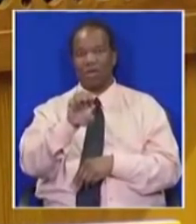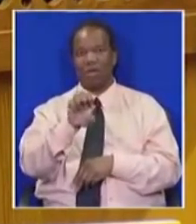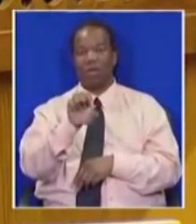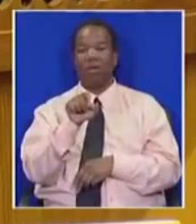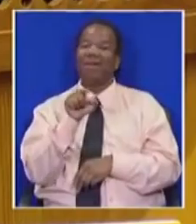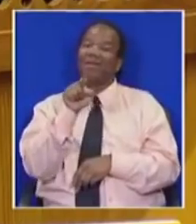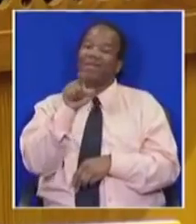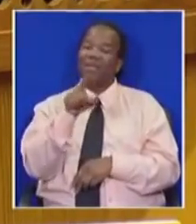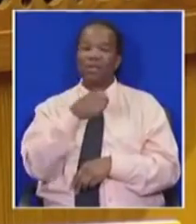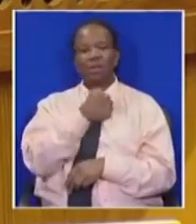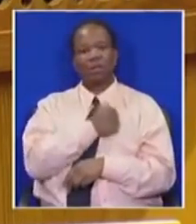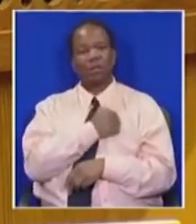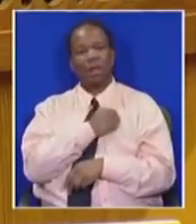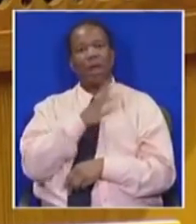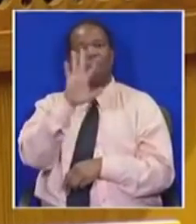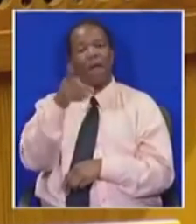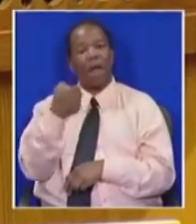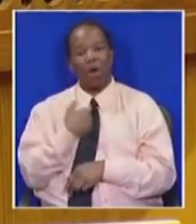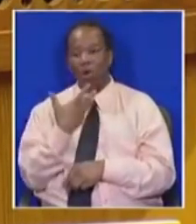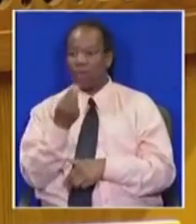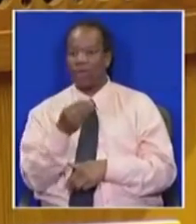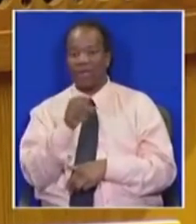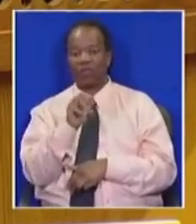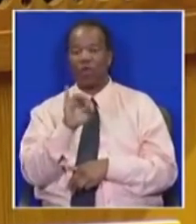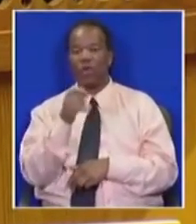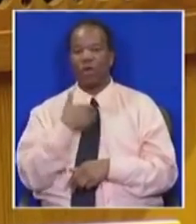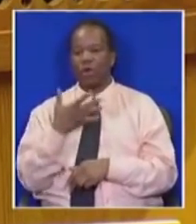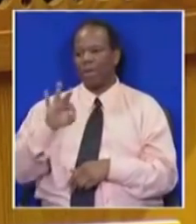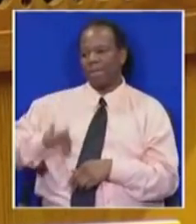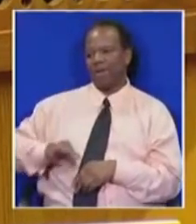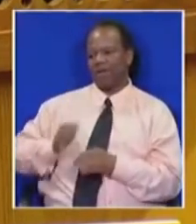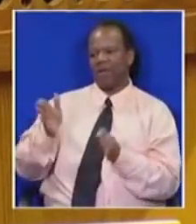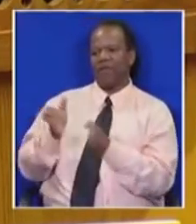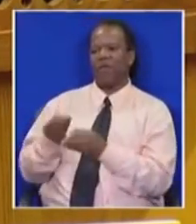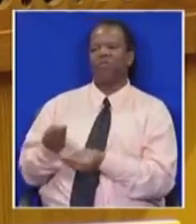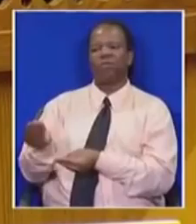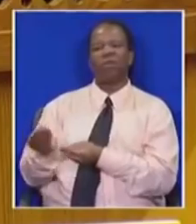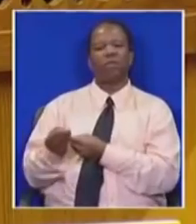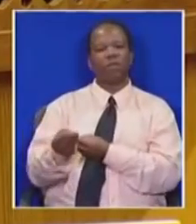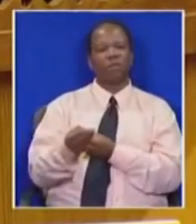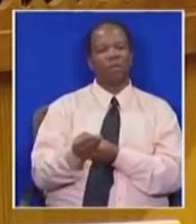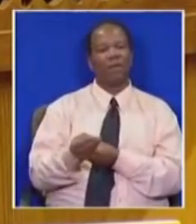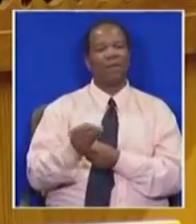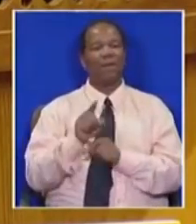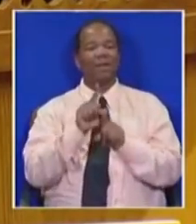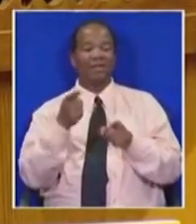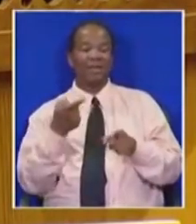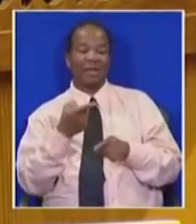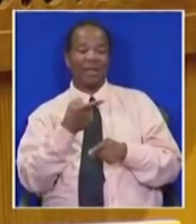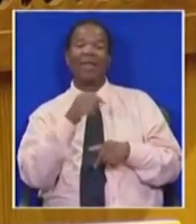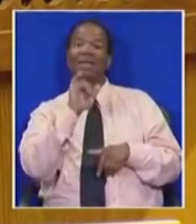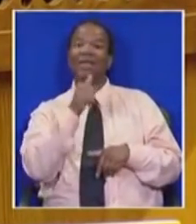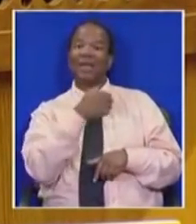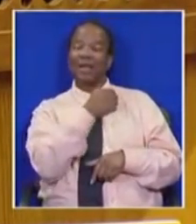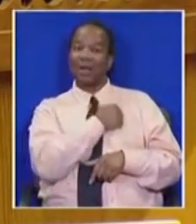out our state-owned enterprises to enrich a few individuals closer to them. It was cadre deployment to the